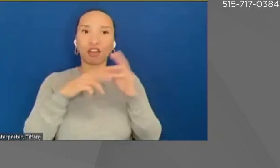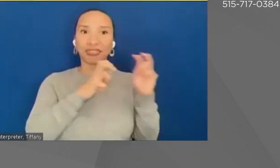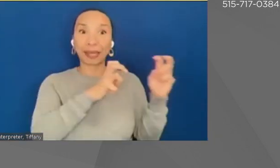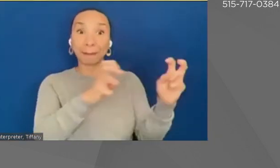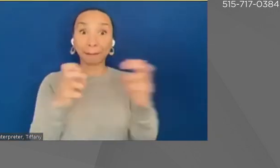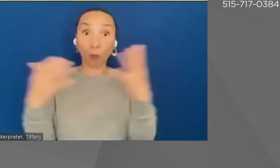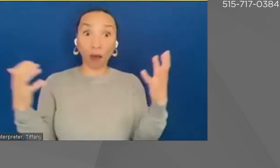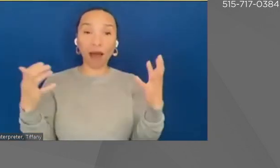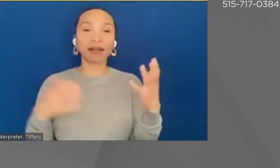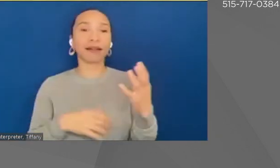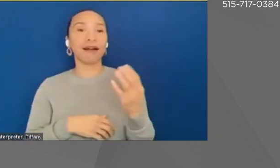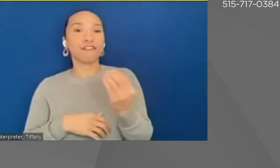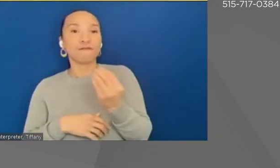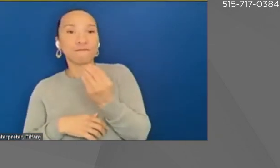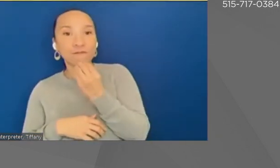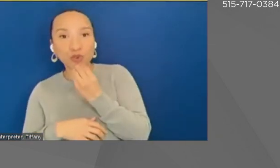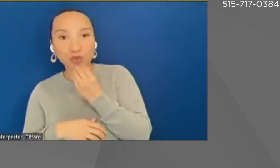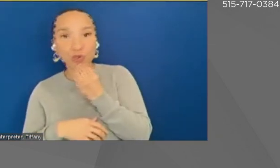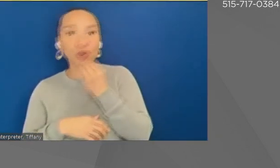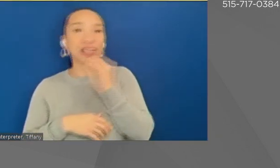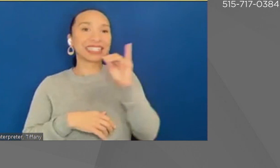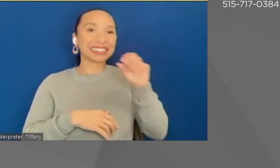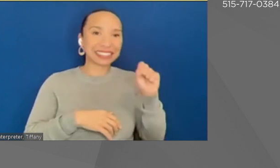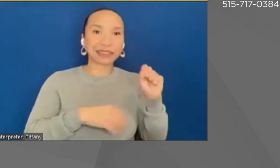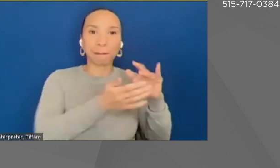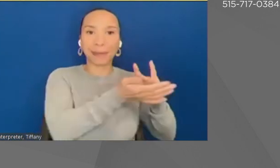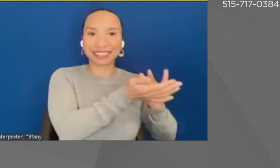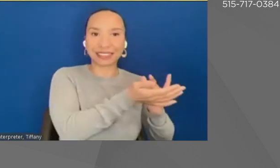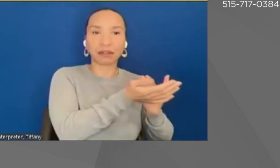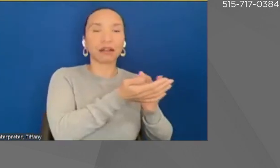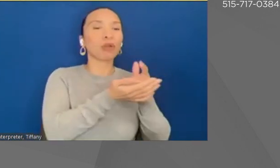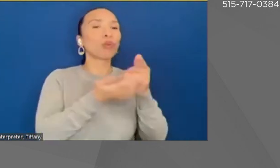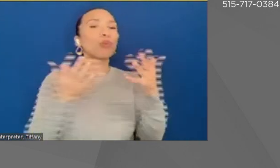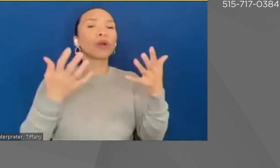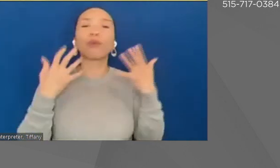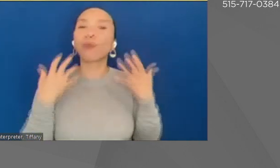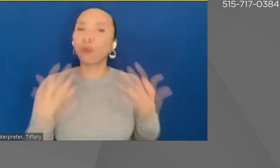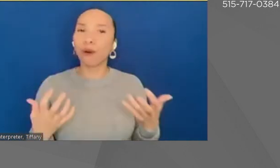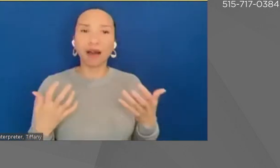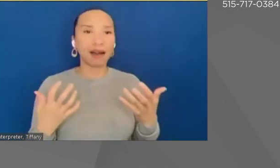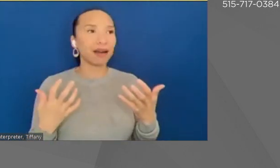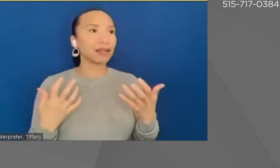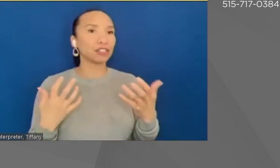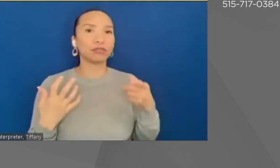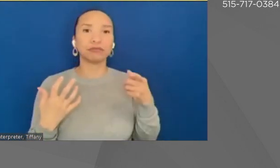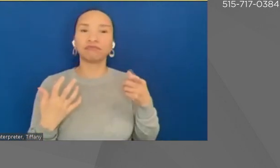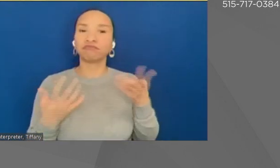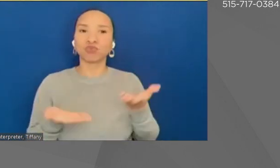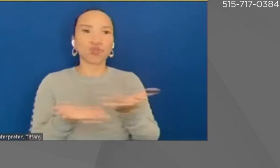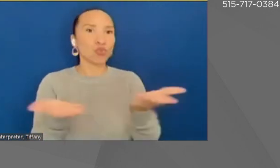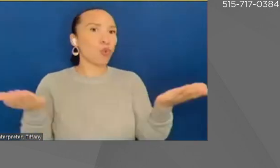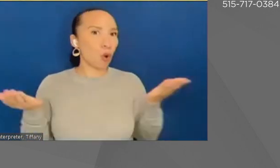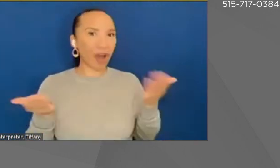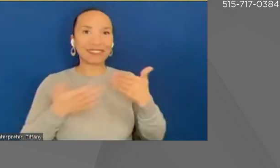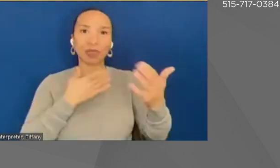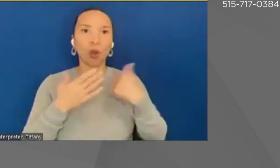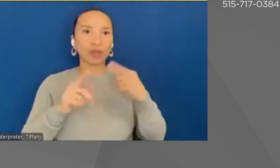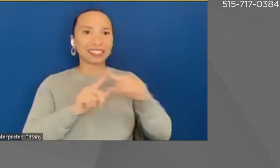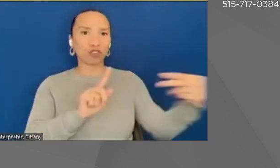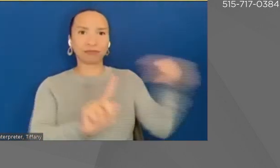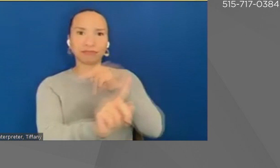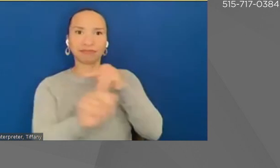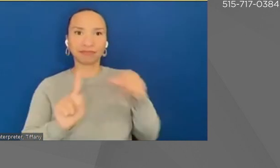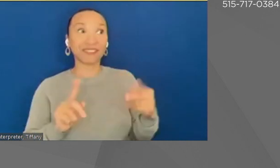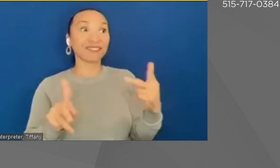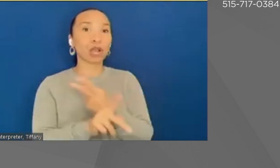food as medicine. We're all coming at it from different angles and perspectives. And I would encourage everyone on the call to really, how can you network